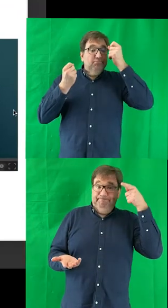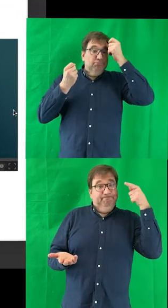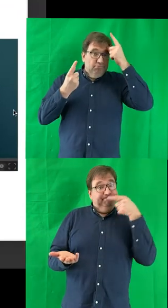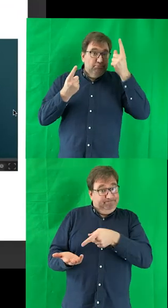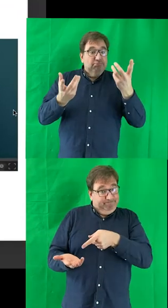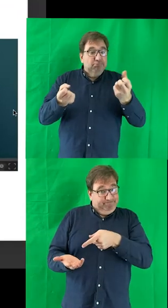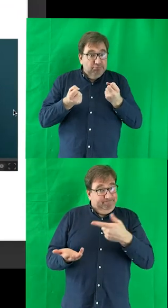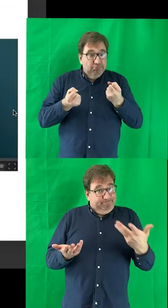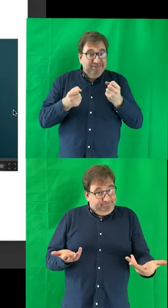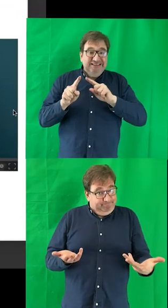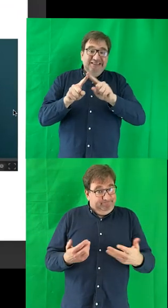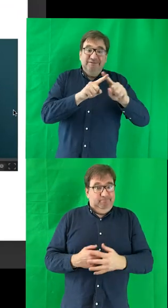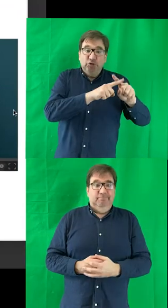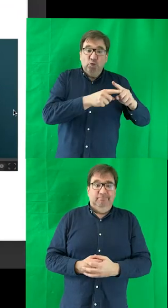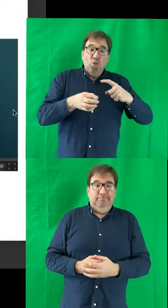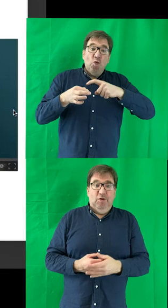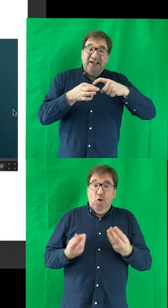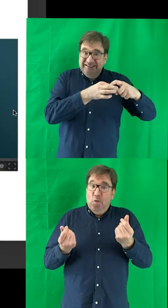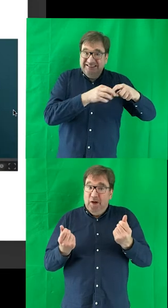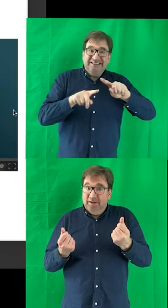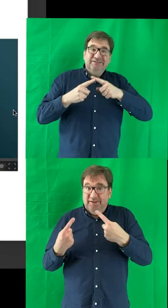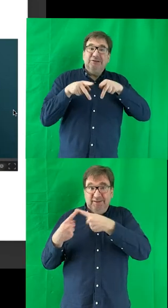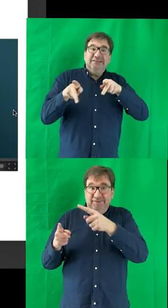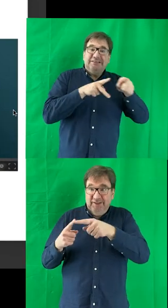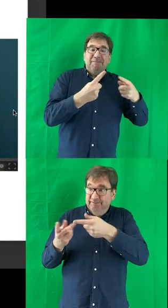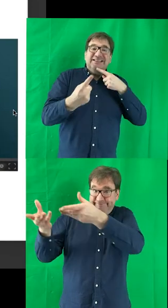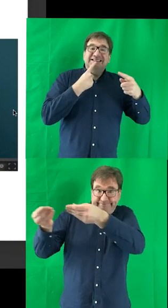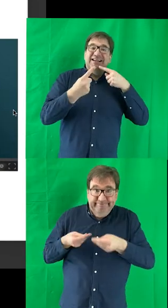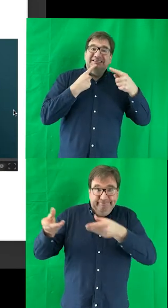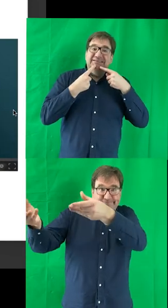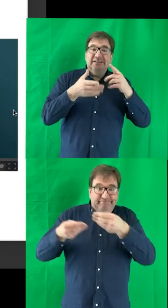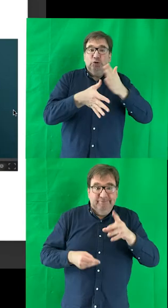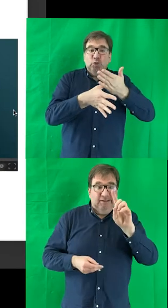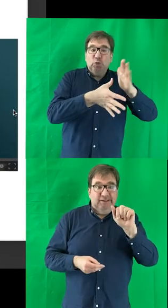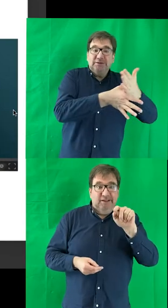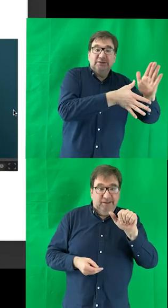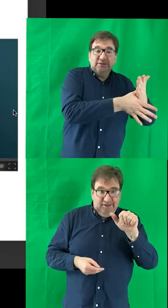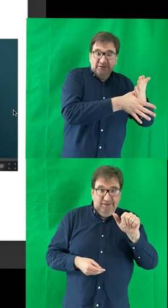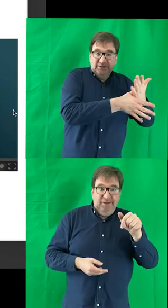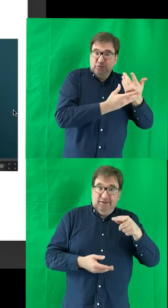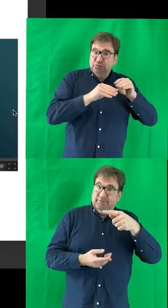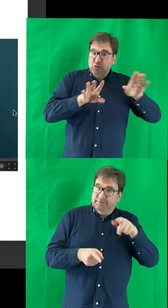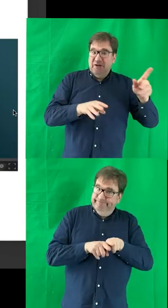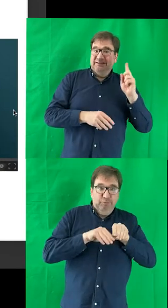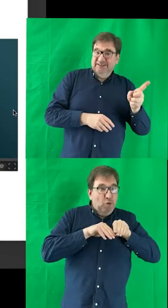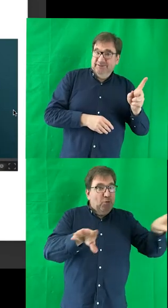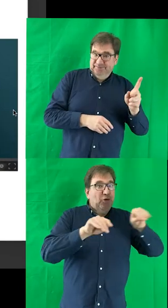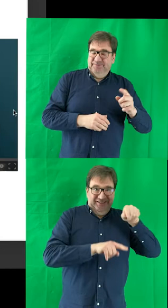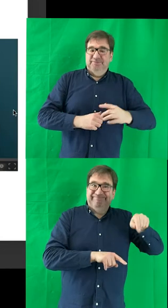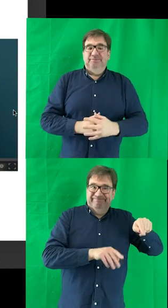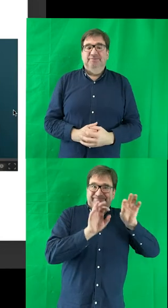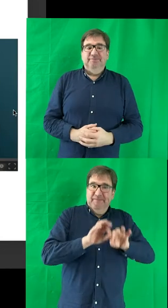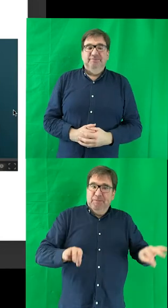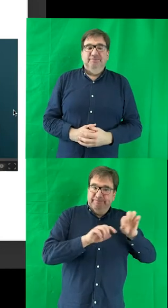an understanding of the quality of different types of data sources, especially within the broadcast domain, such as I've